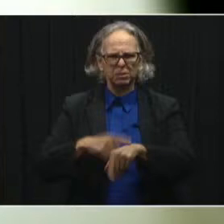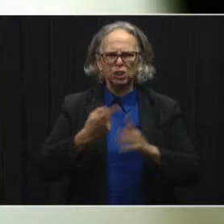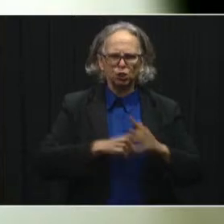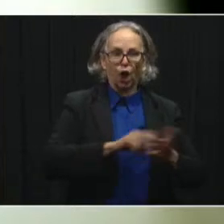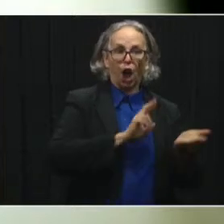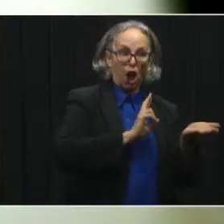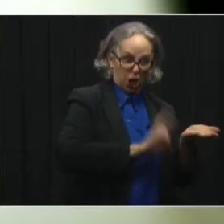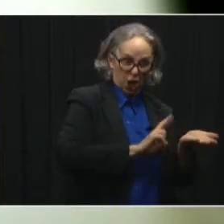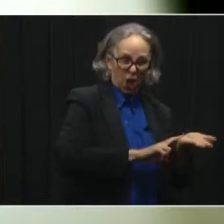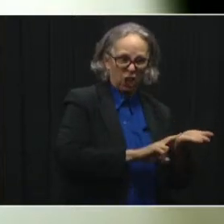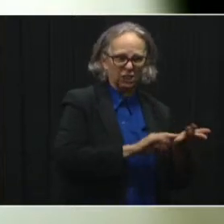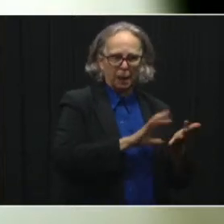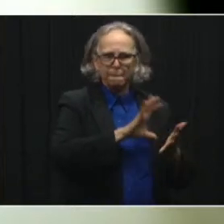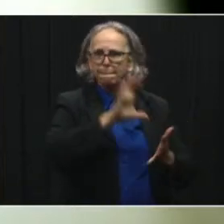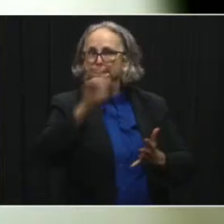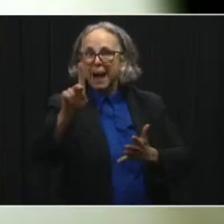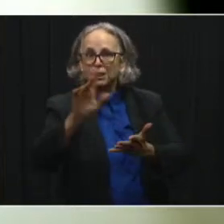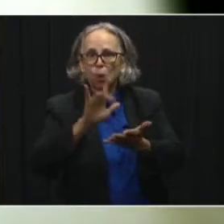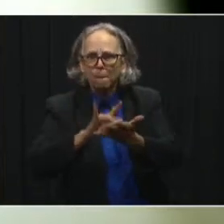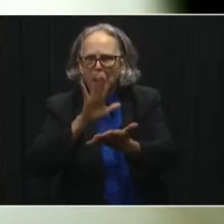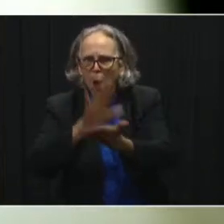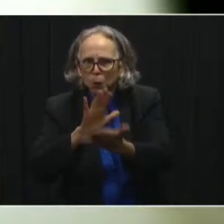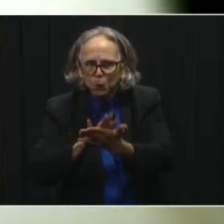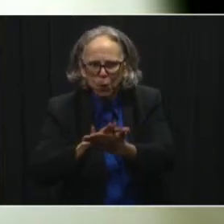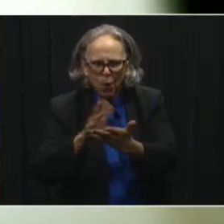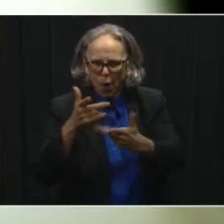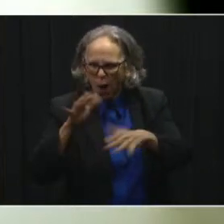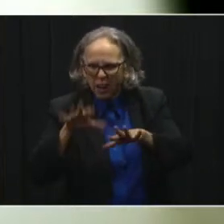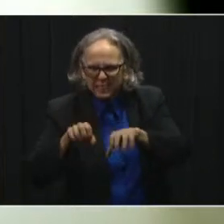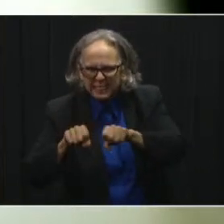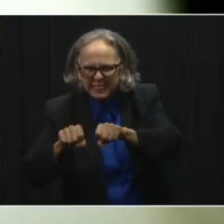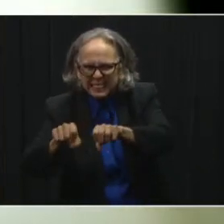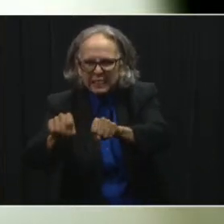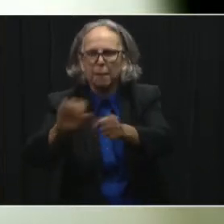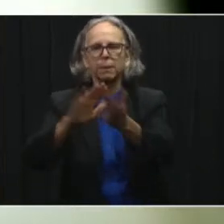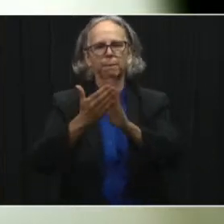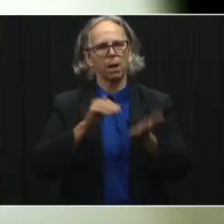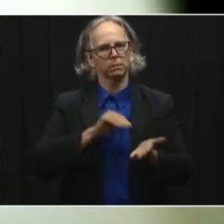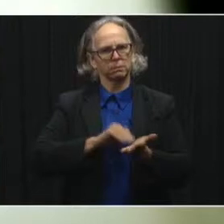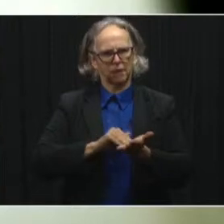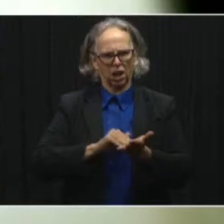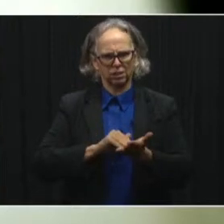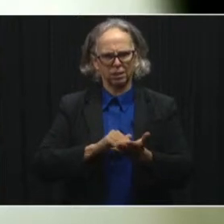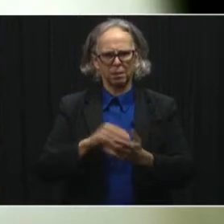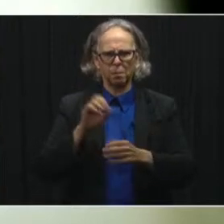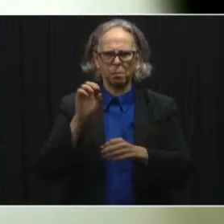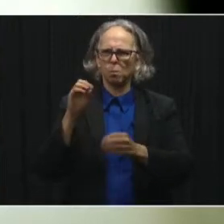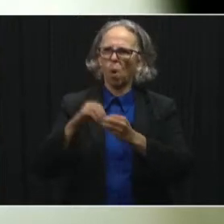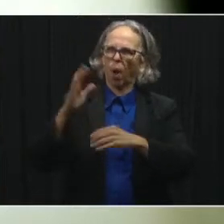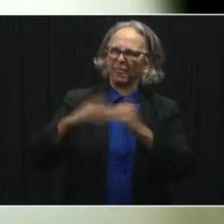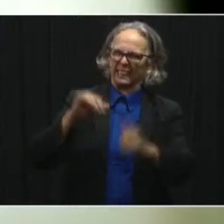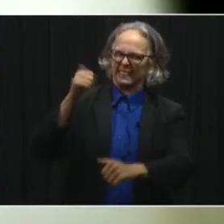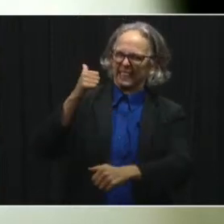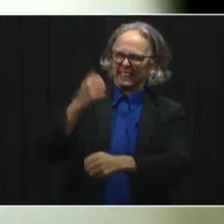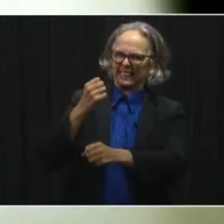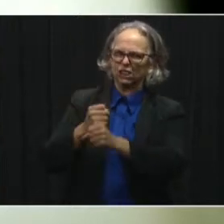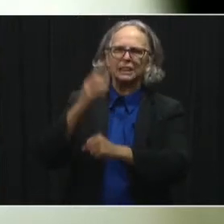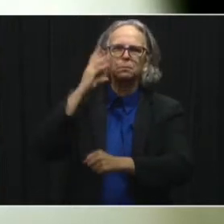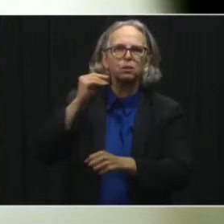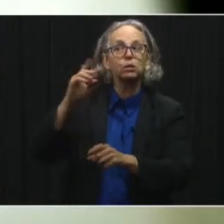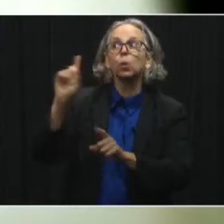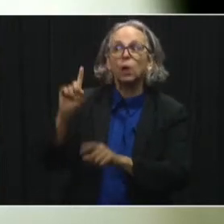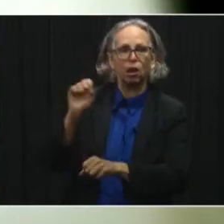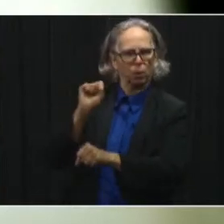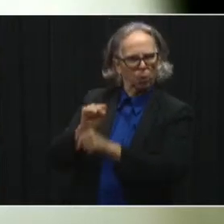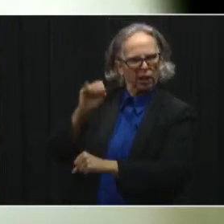school and an ICU physician with over 10 years of experience being an ICU doctor. And I've continued to work in the ICU throughout